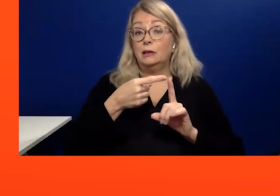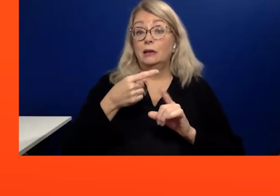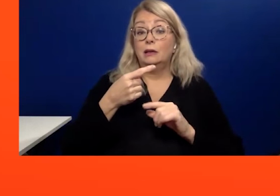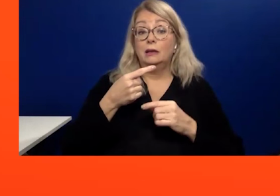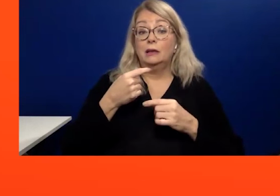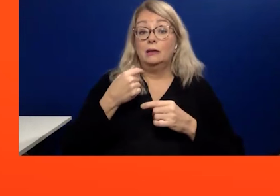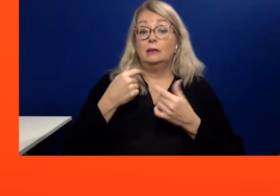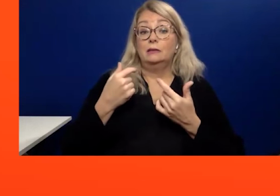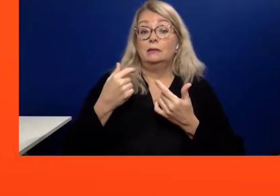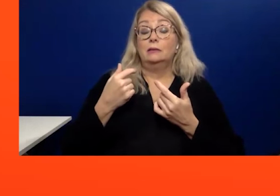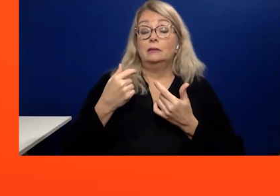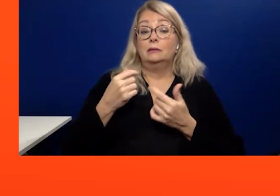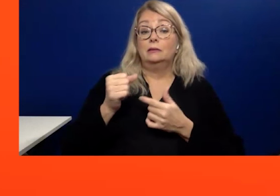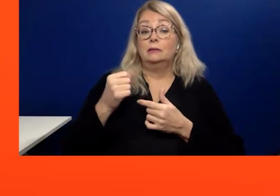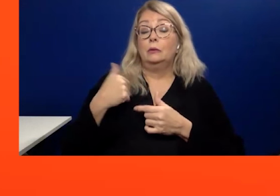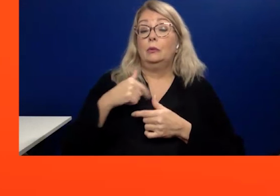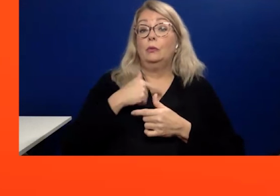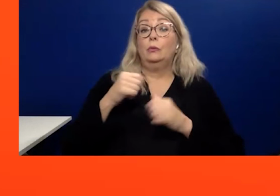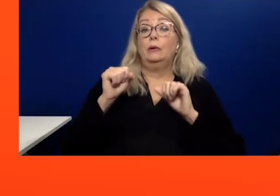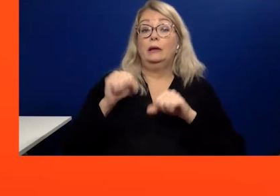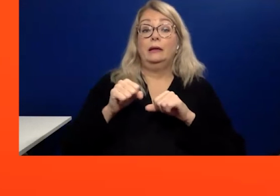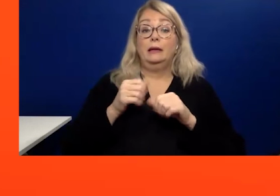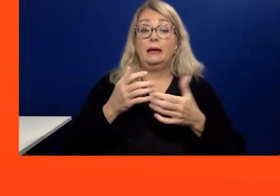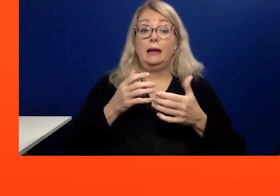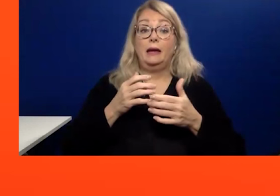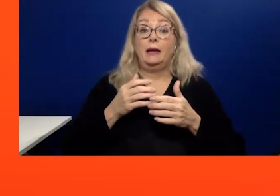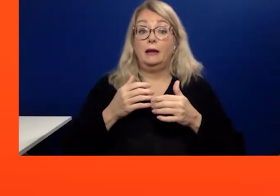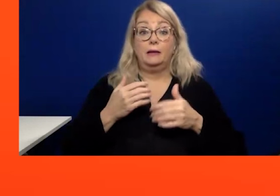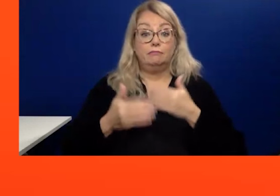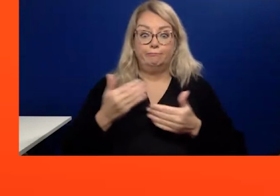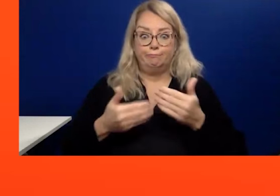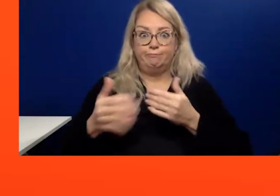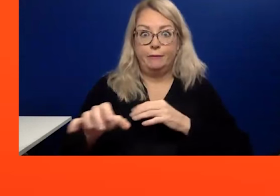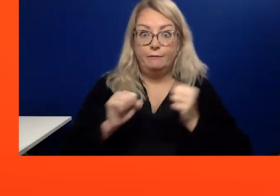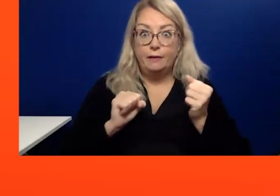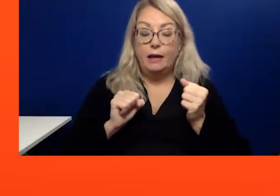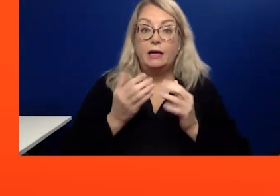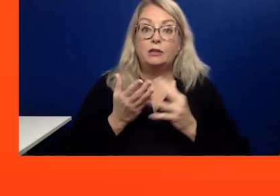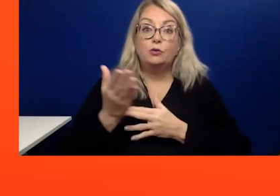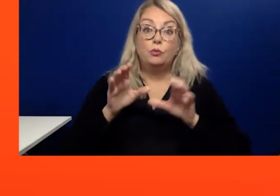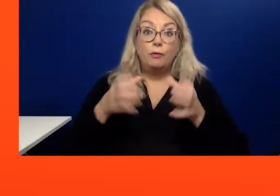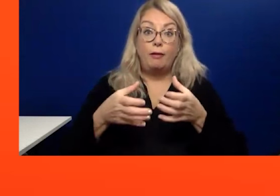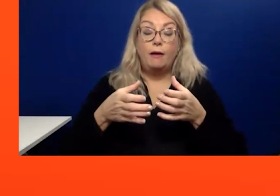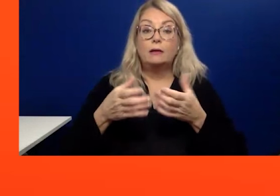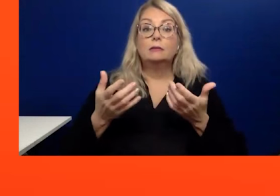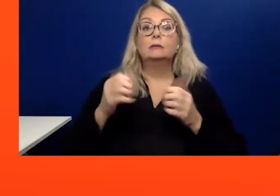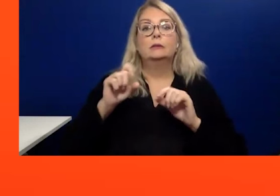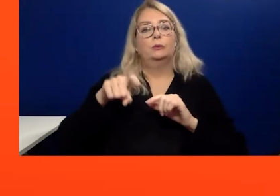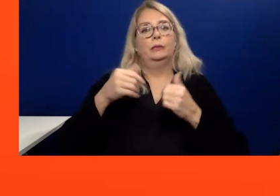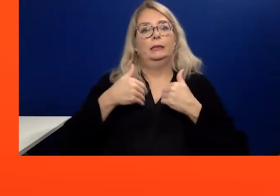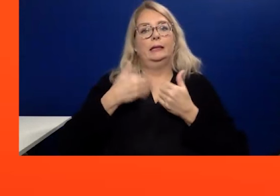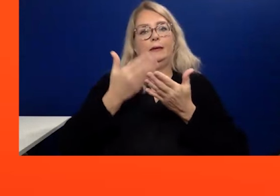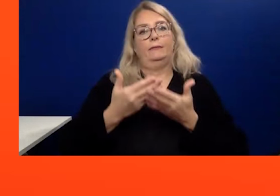time necessarily because we were able to move through quickly, we better have the evidence of exactly what we